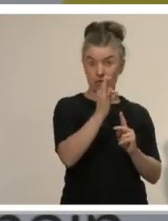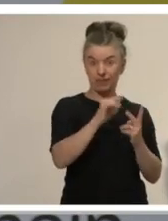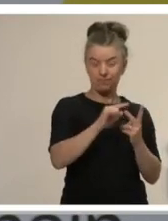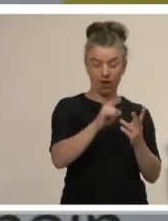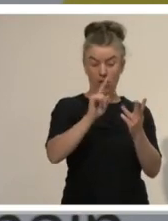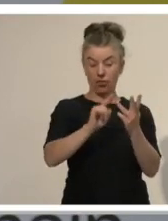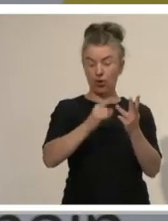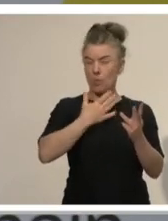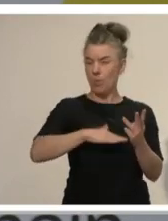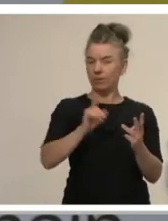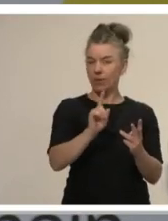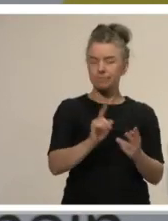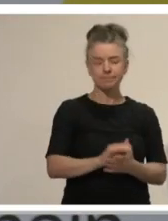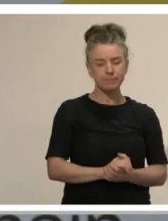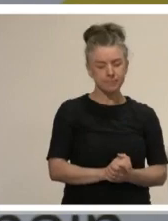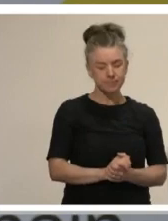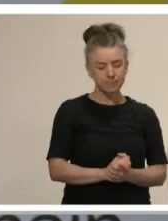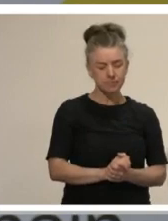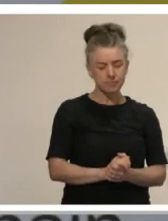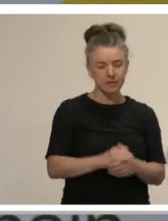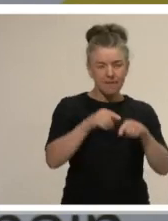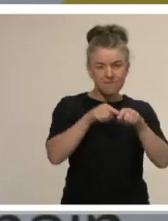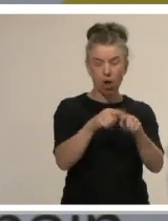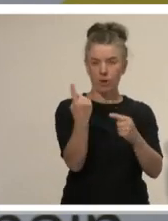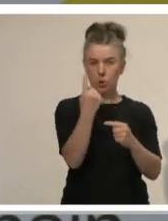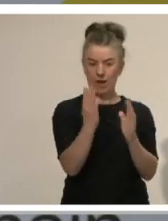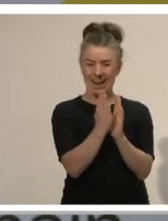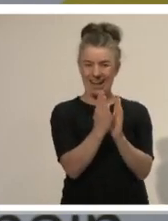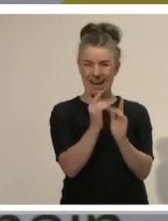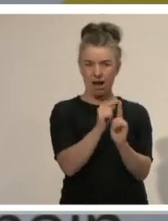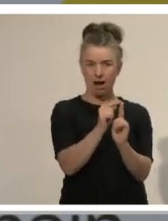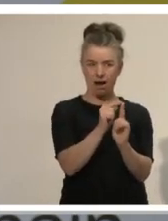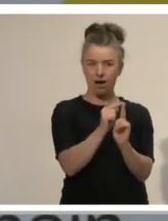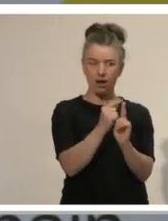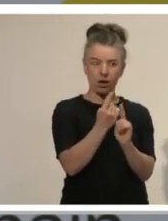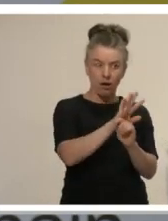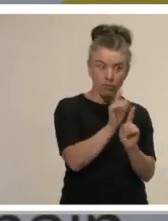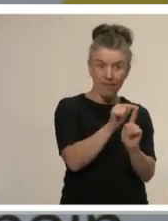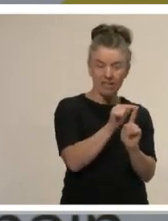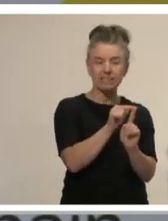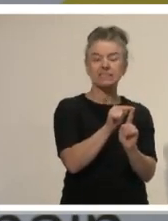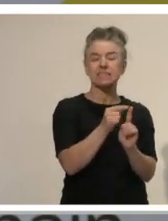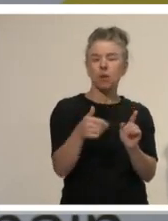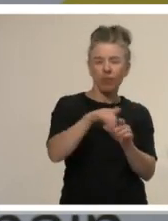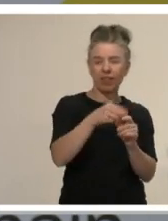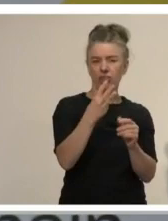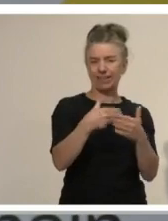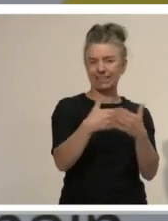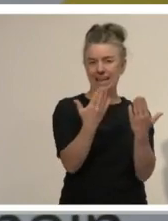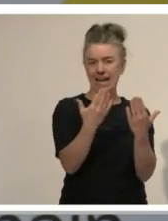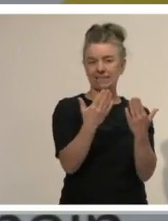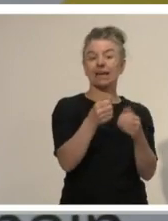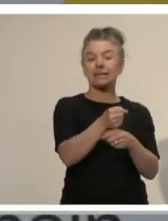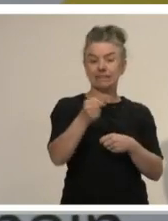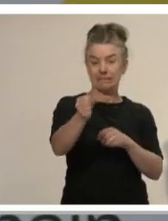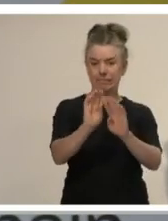bit, is identify and contact any close contacts within the 3 days and get them into self-isolation and tested if they